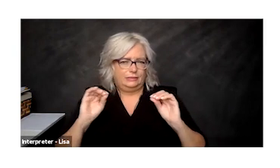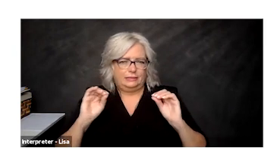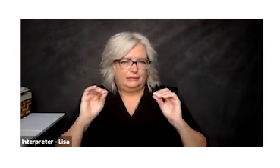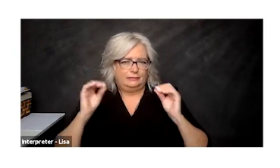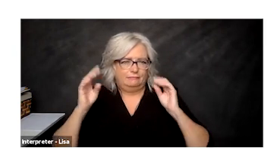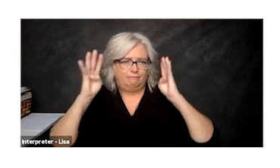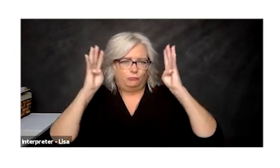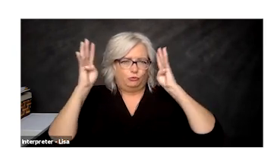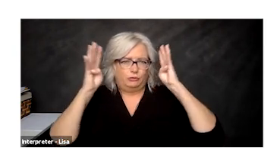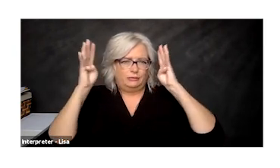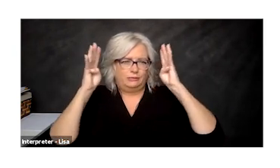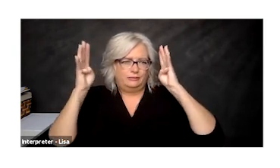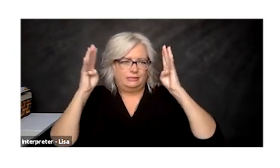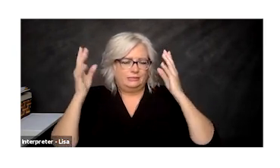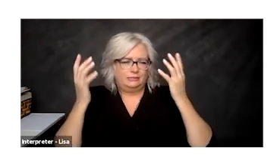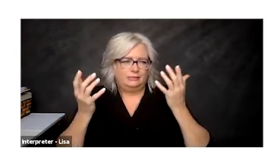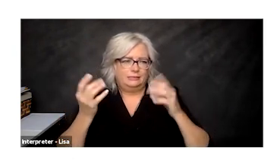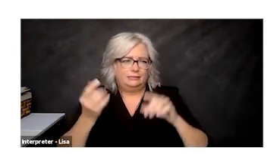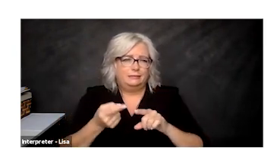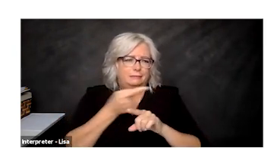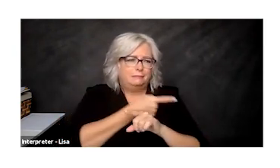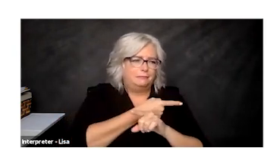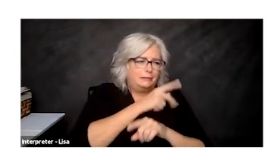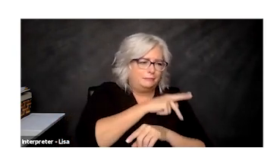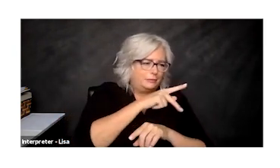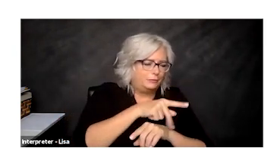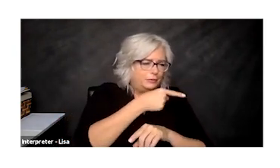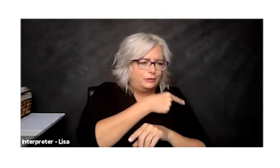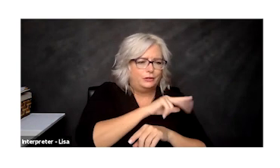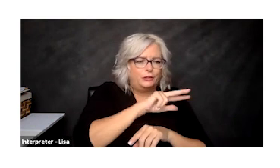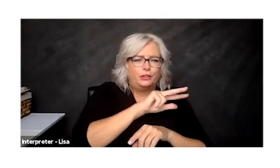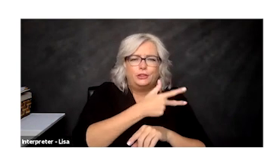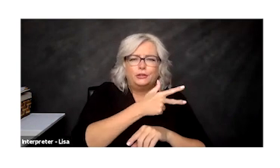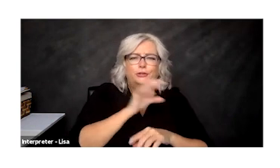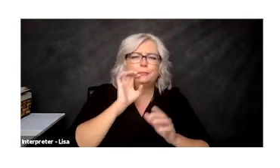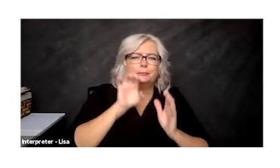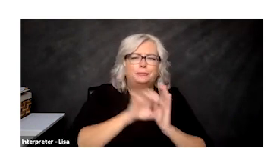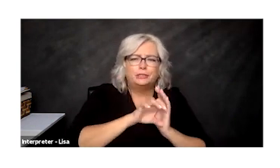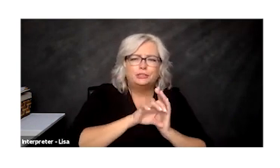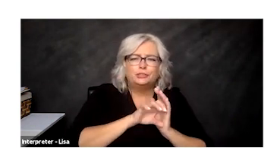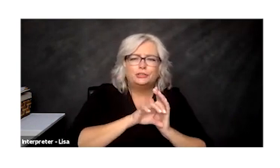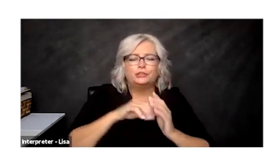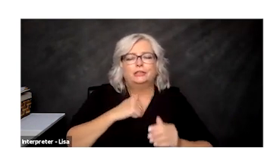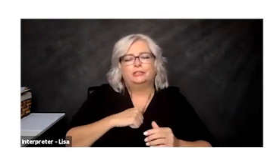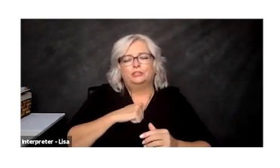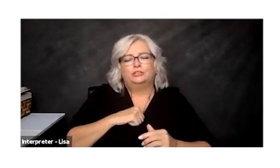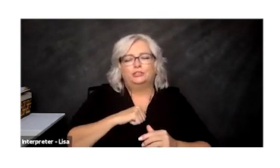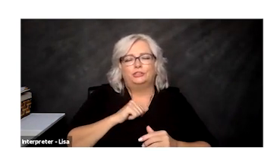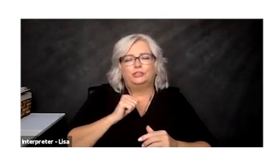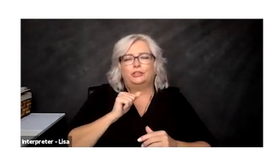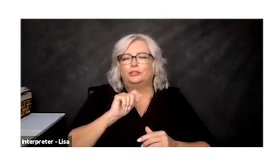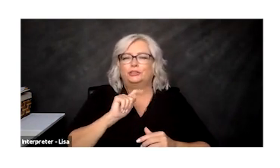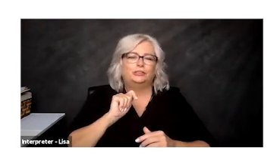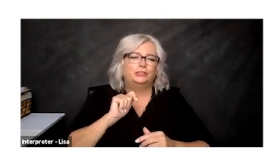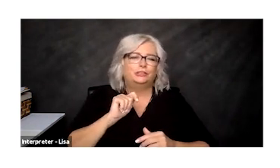creativity in it. They sort of, going back to the previous slide, like if you go to that third image, Truman, sorry to make you backtrack. Can you go to